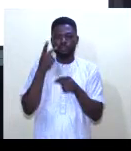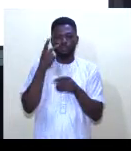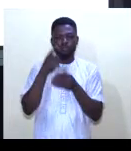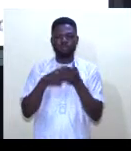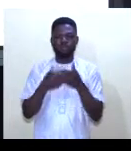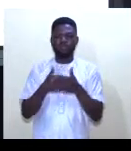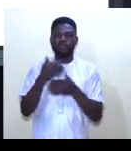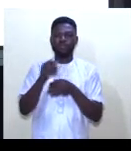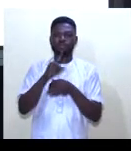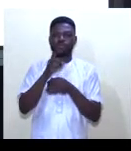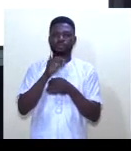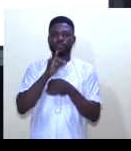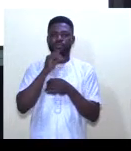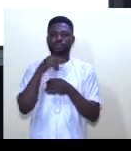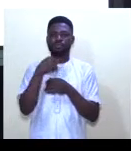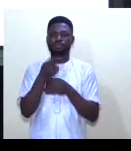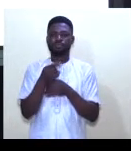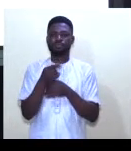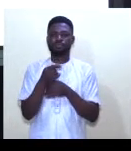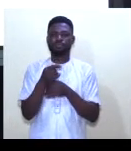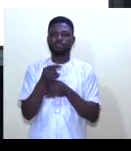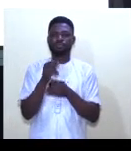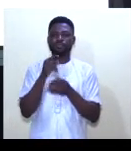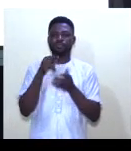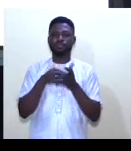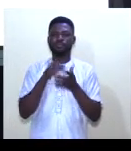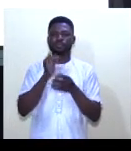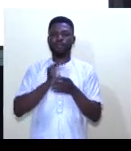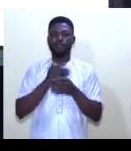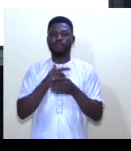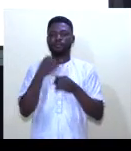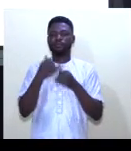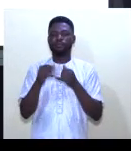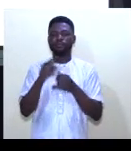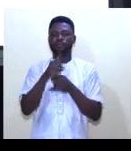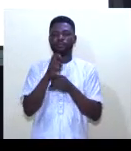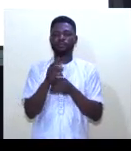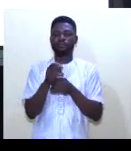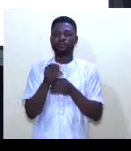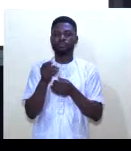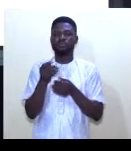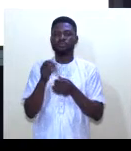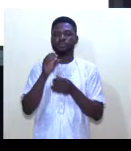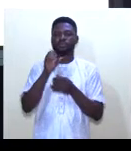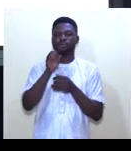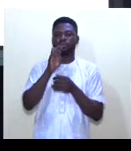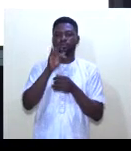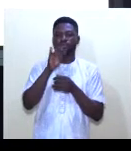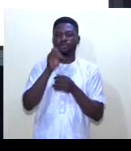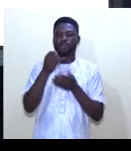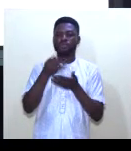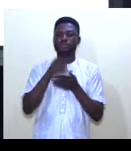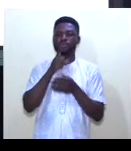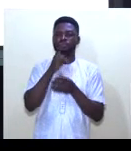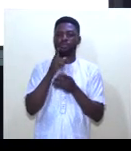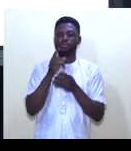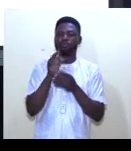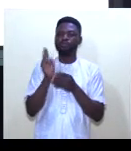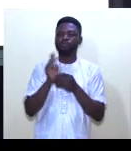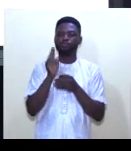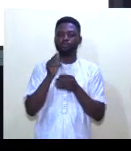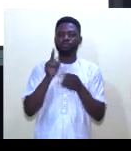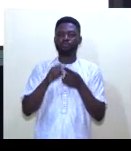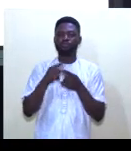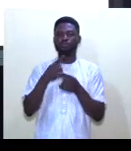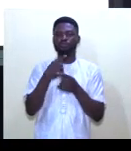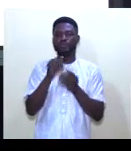Let's see what the next question is saying. And this is our final question for the day. Scale drawing is not applicable to which of the